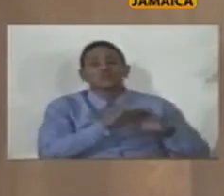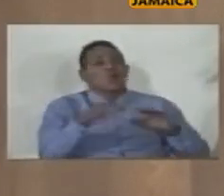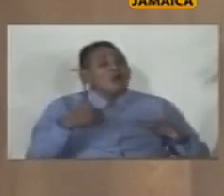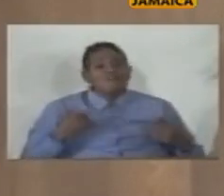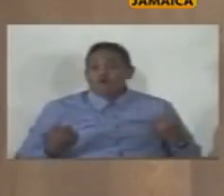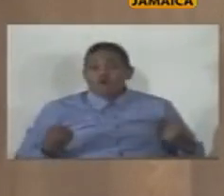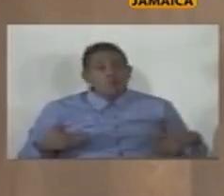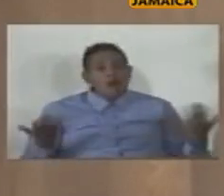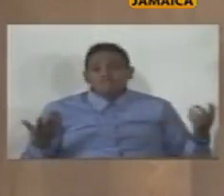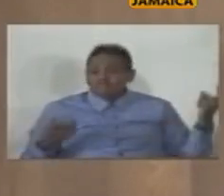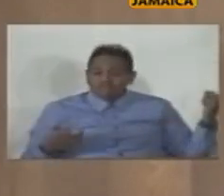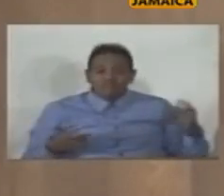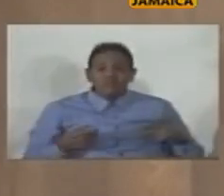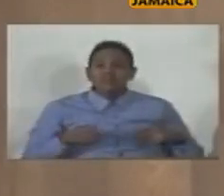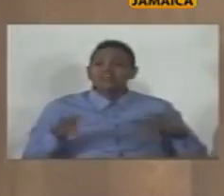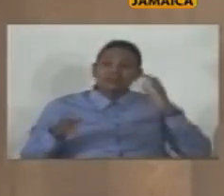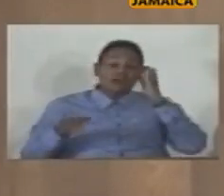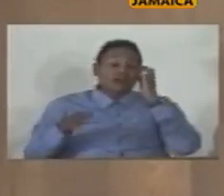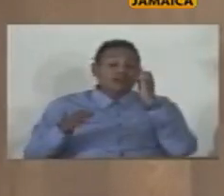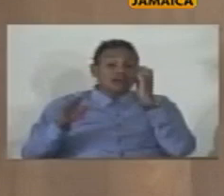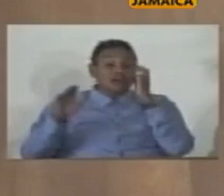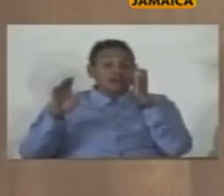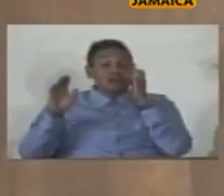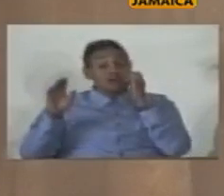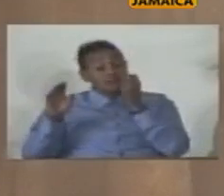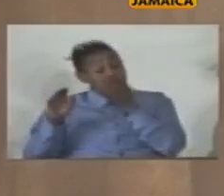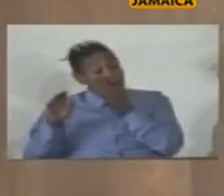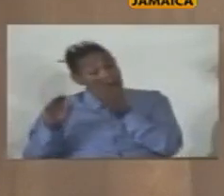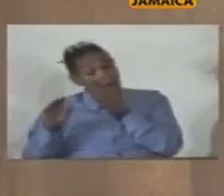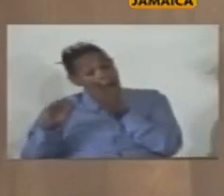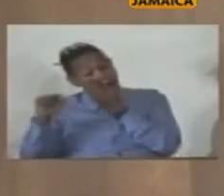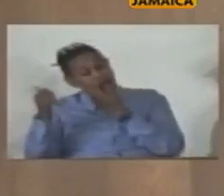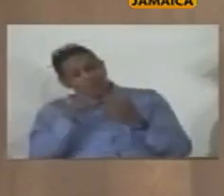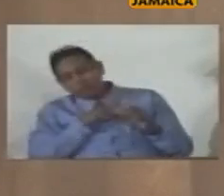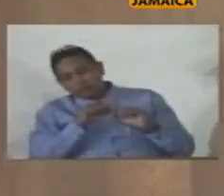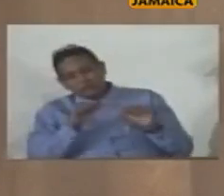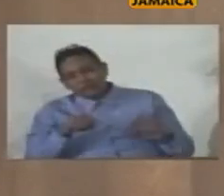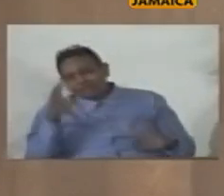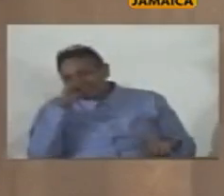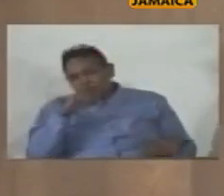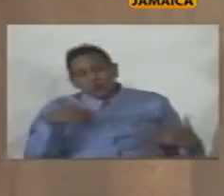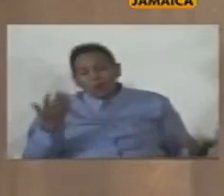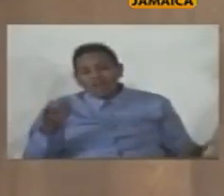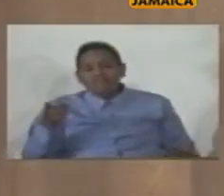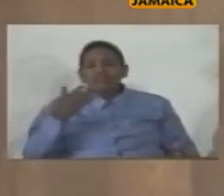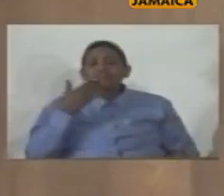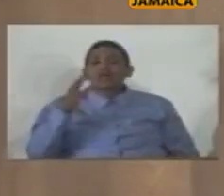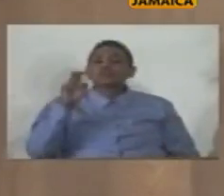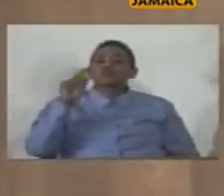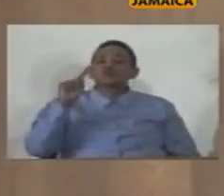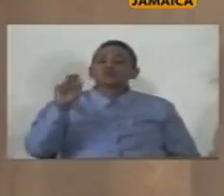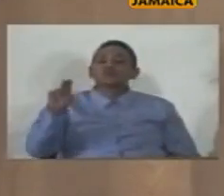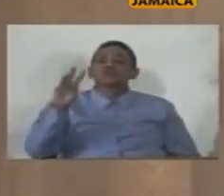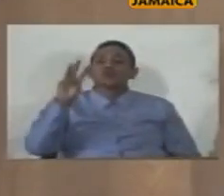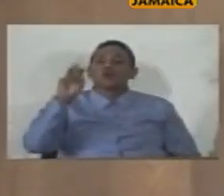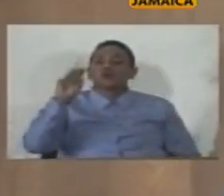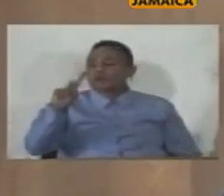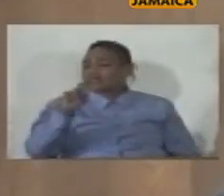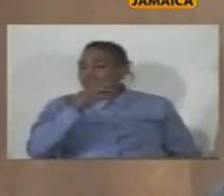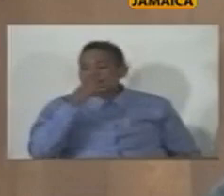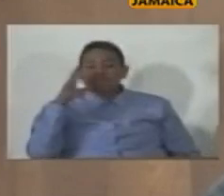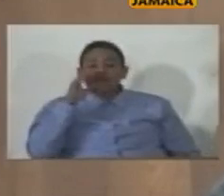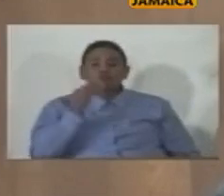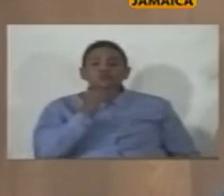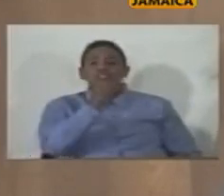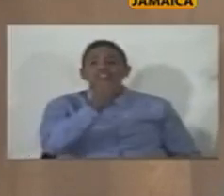vehicle. Neither does the Asia Police Station. Thanks to the Wigton Wind Farm, which donated 2 service vehicles to the